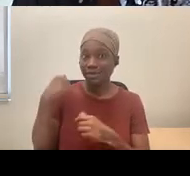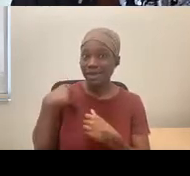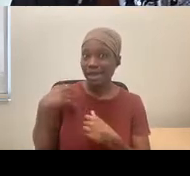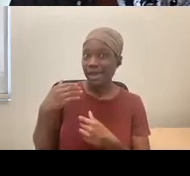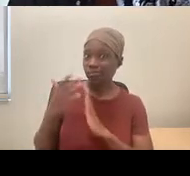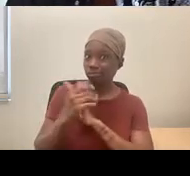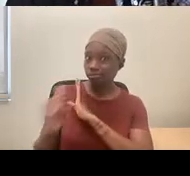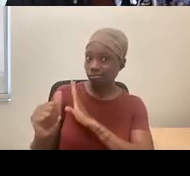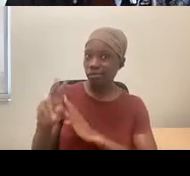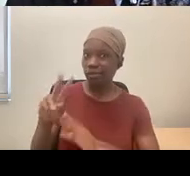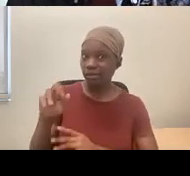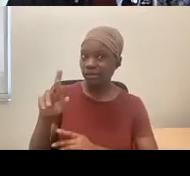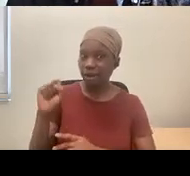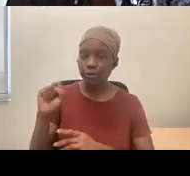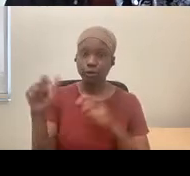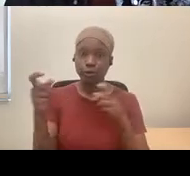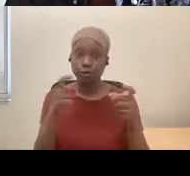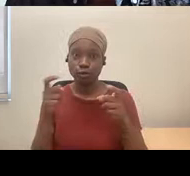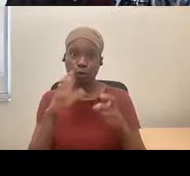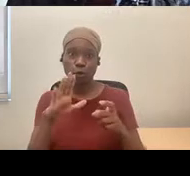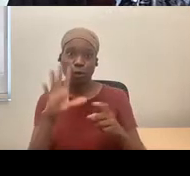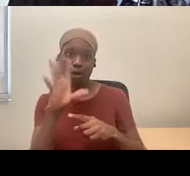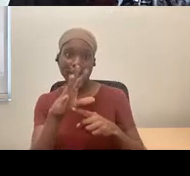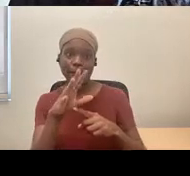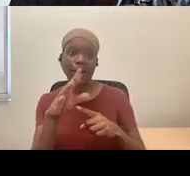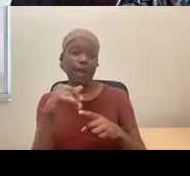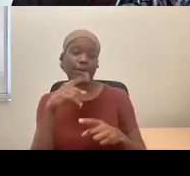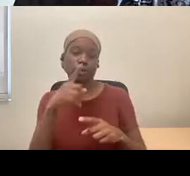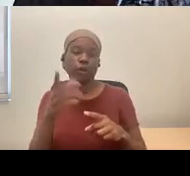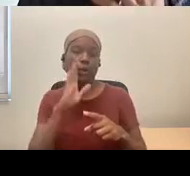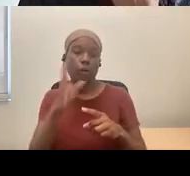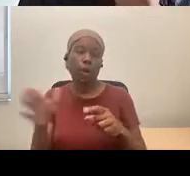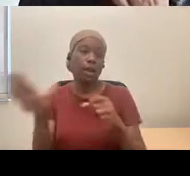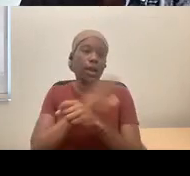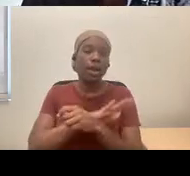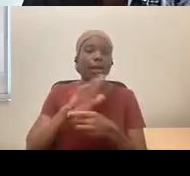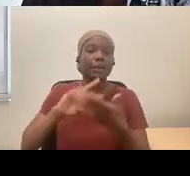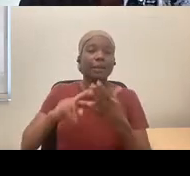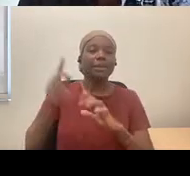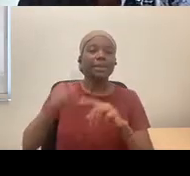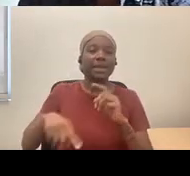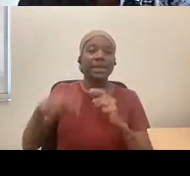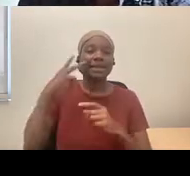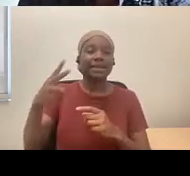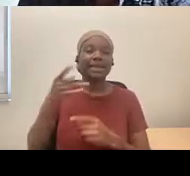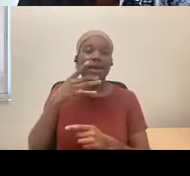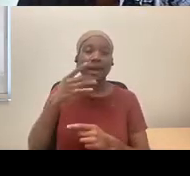going to be written also to try to not show you that light. So you really don't know if it's on.